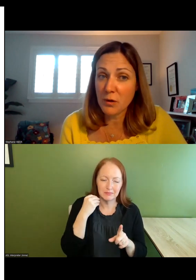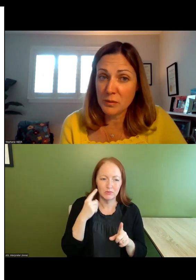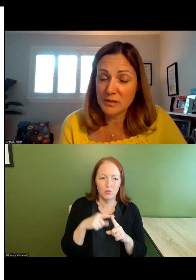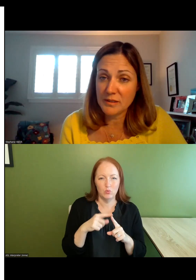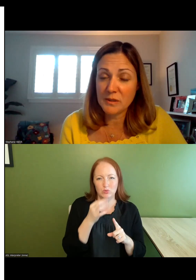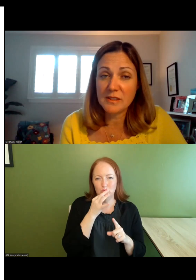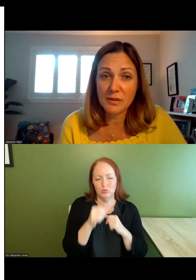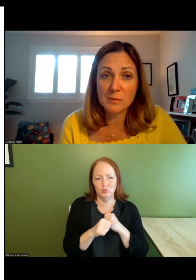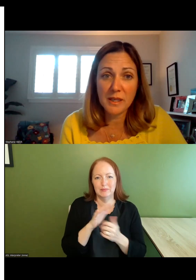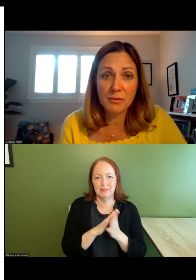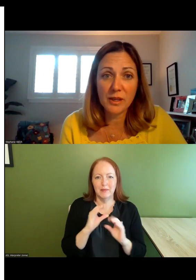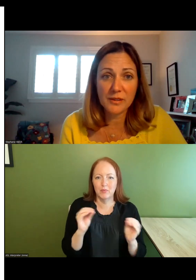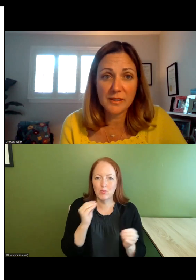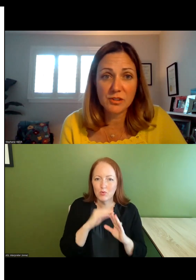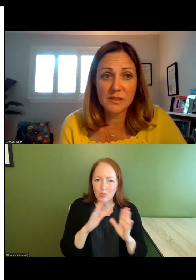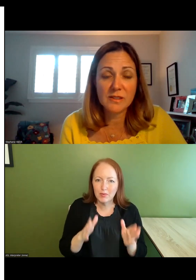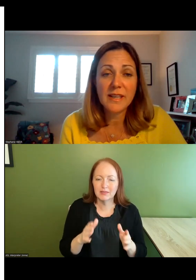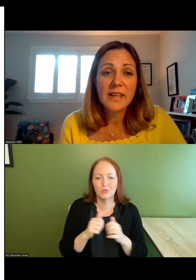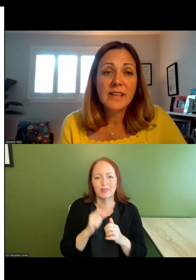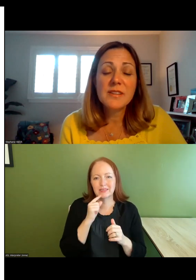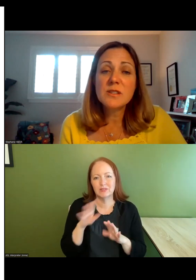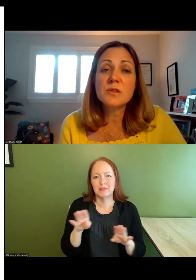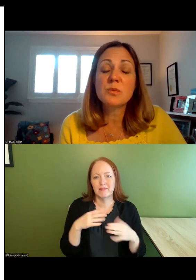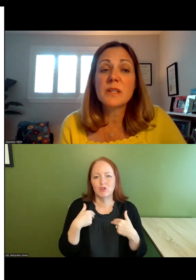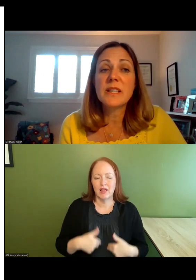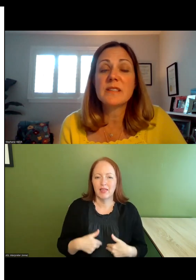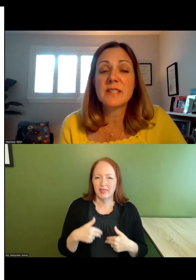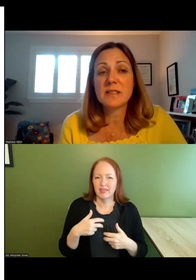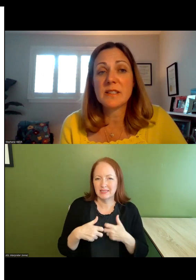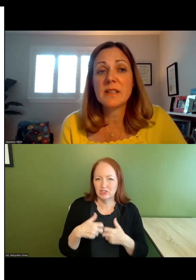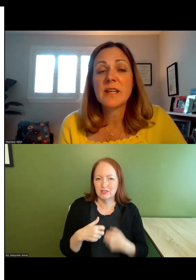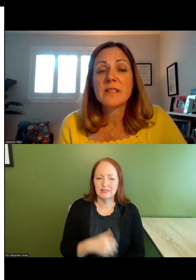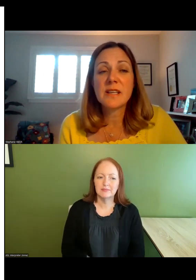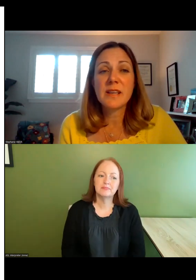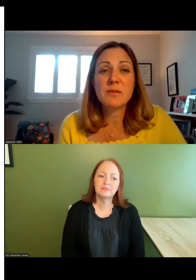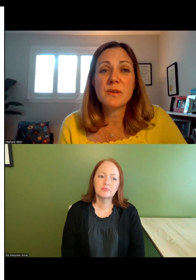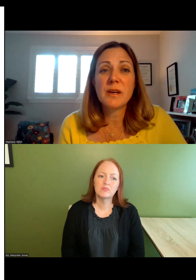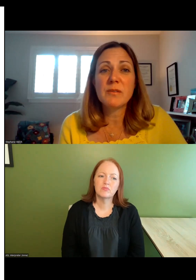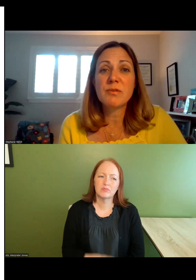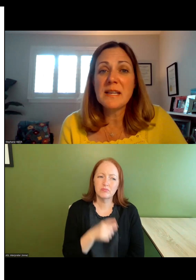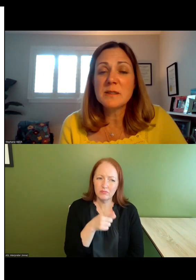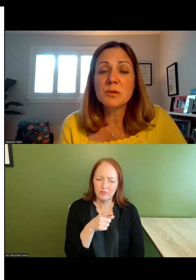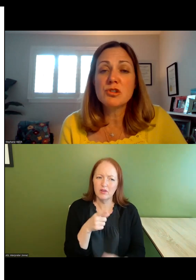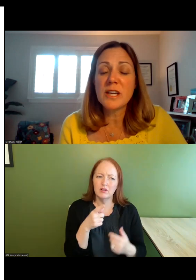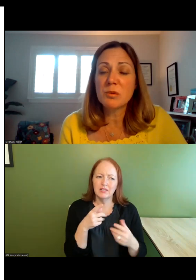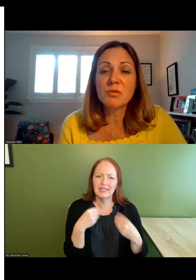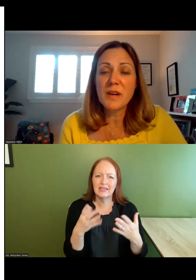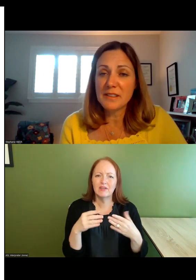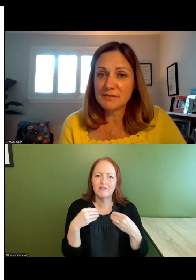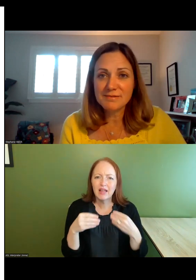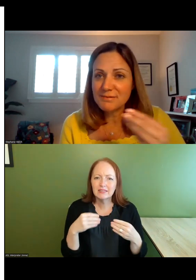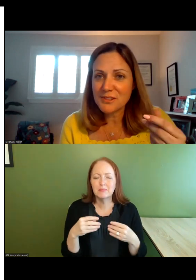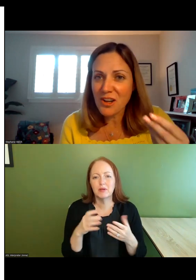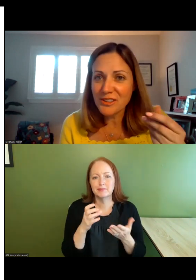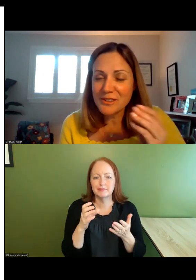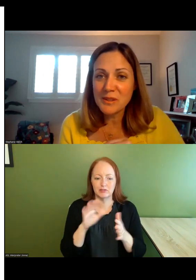risk of homelessness with serious behavioral health conditions. This was really intended to give flexible general